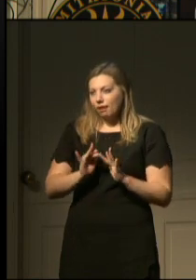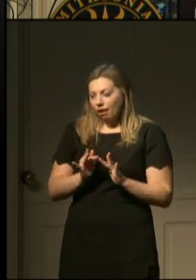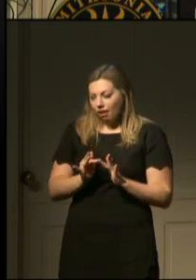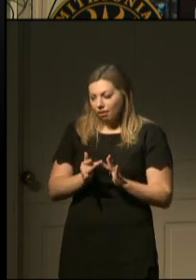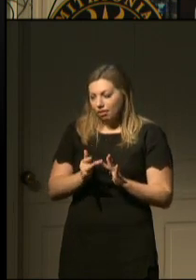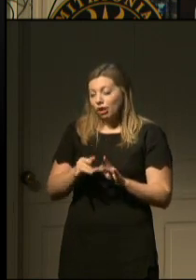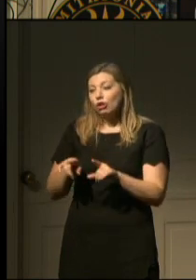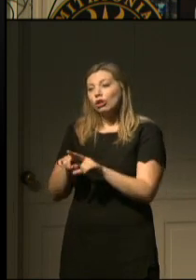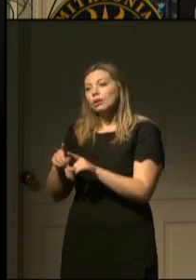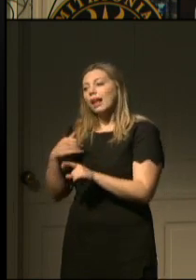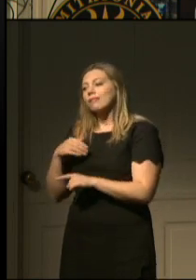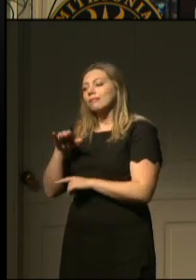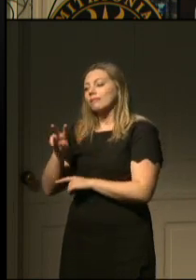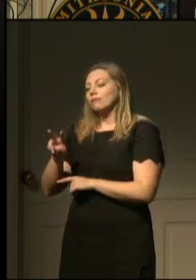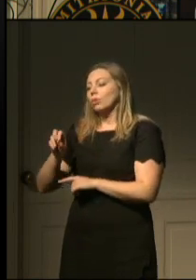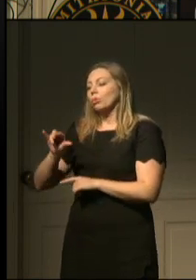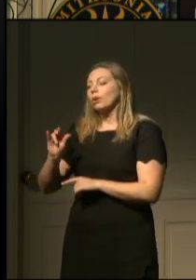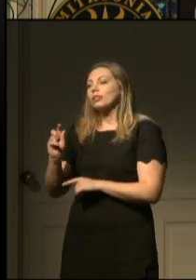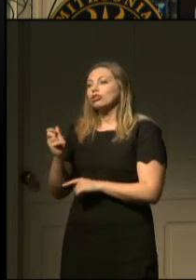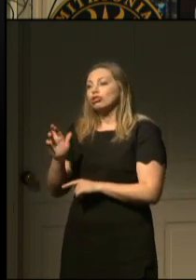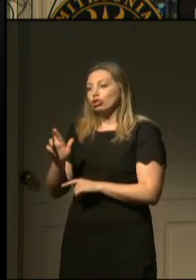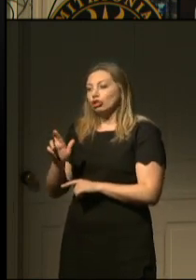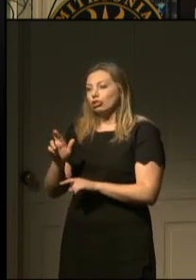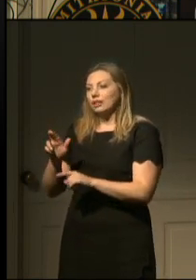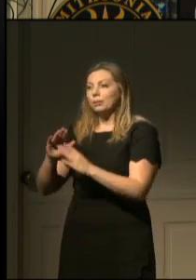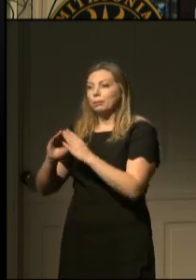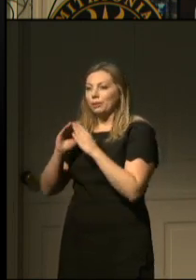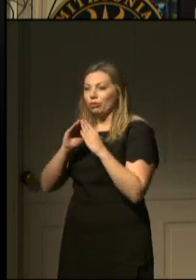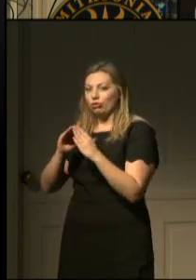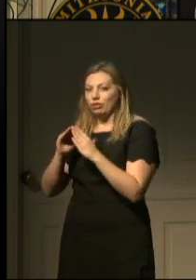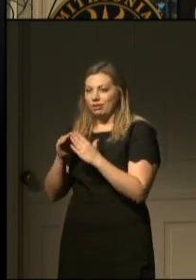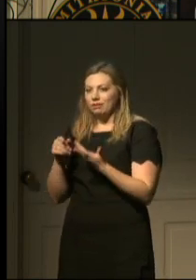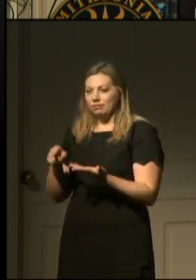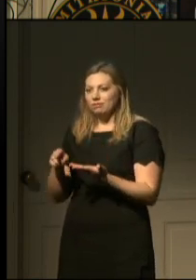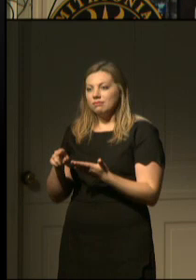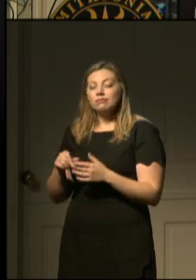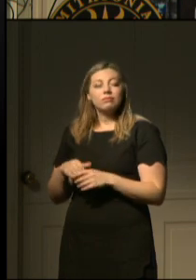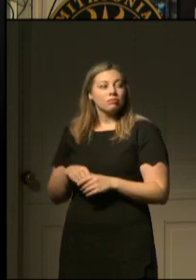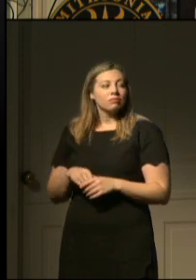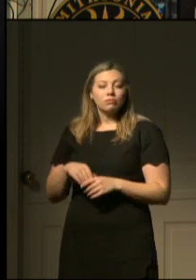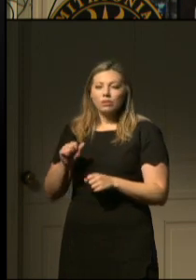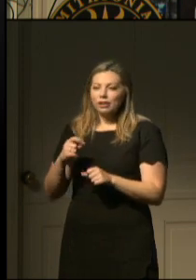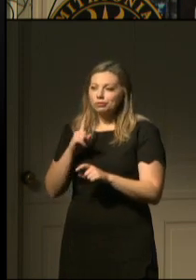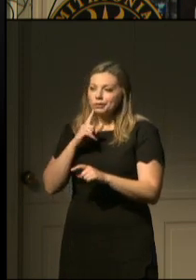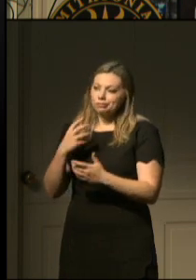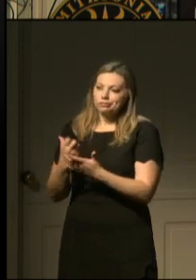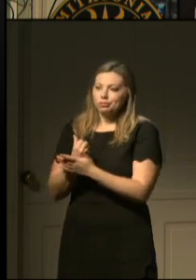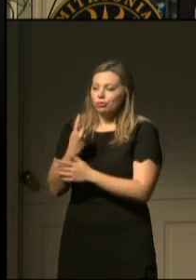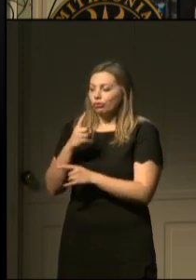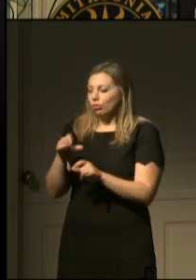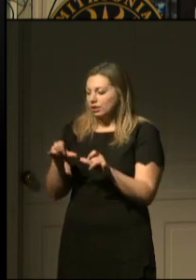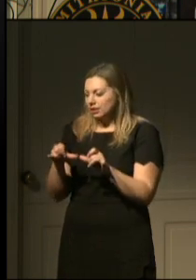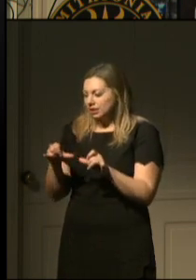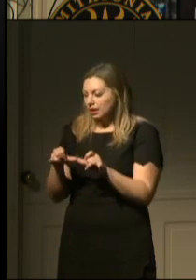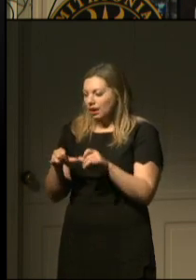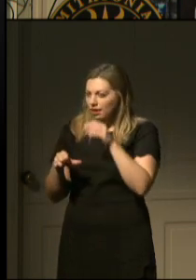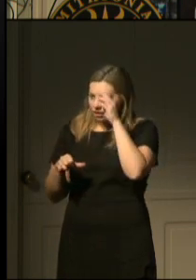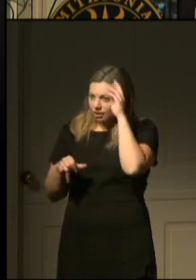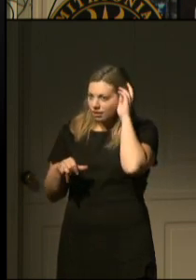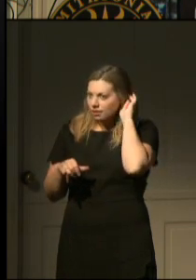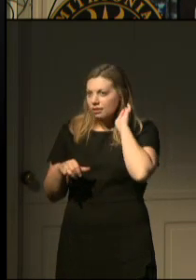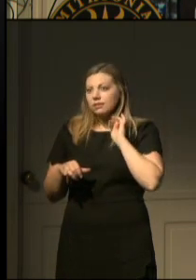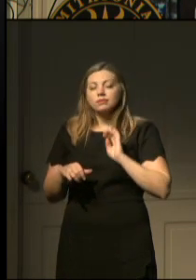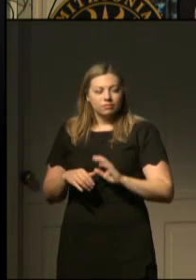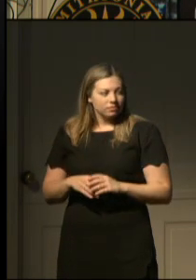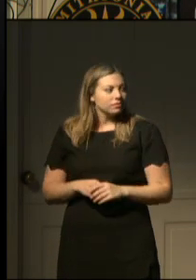Voyager Mini, which is kind of a bare bones viewer that's really optimized just for size and loading speed for the